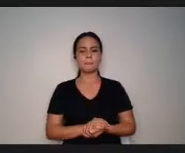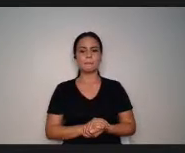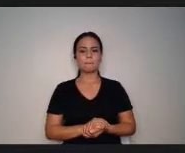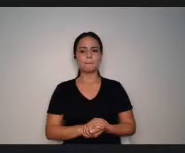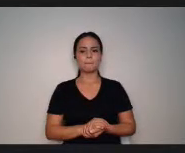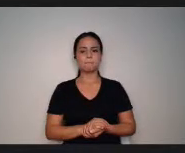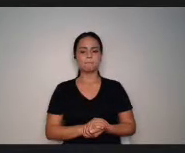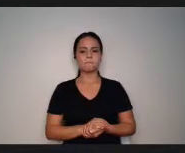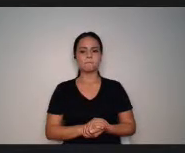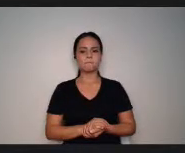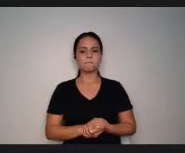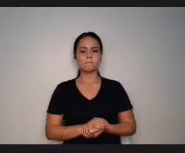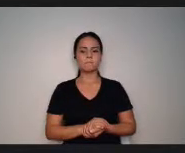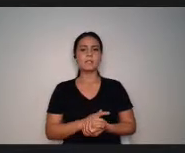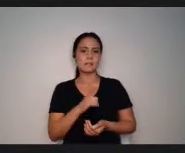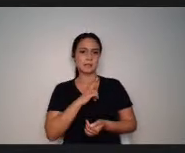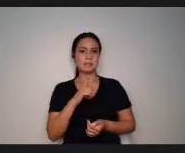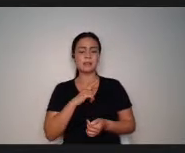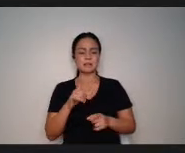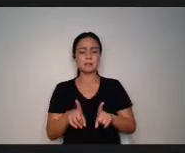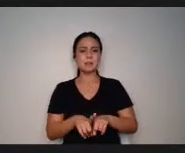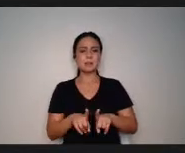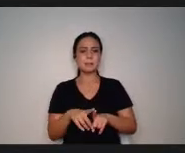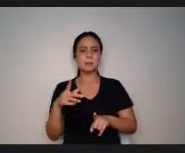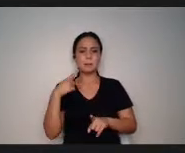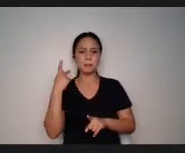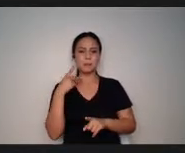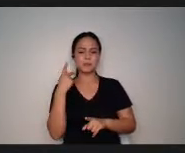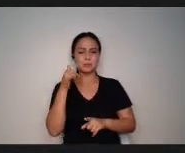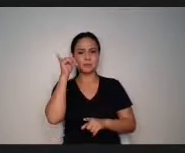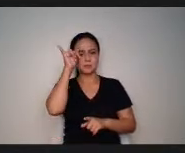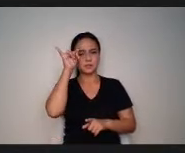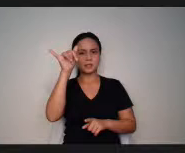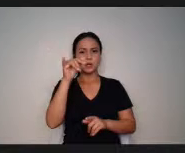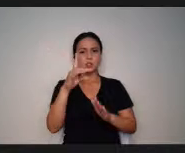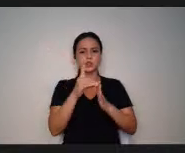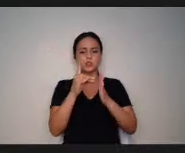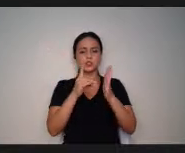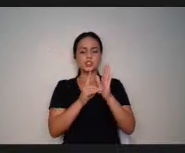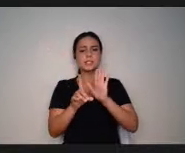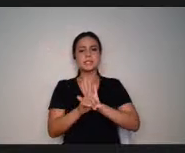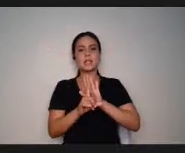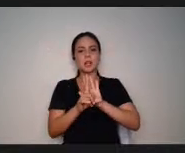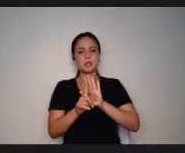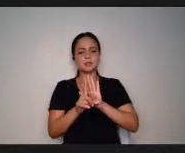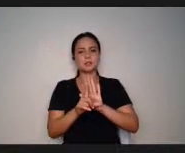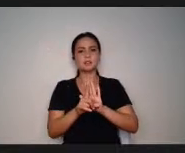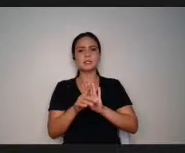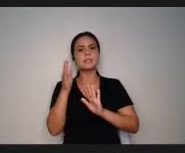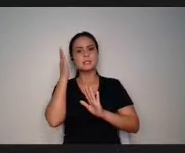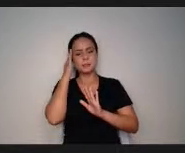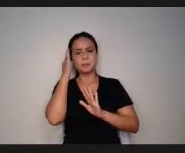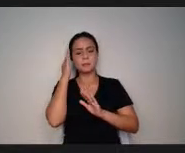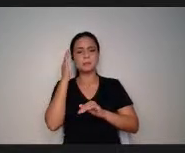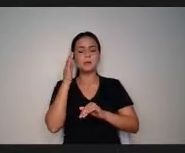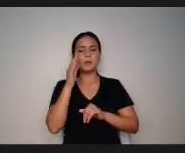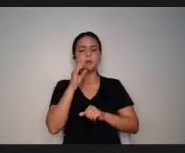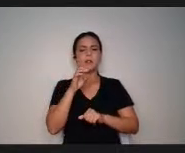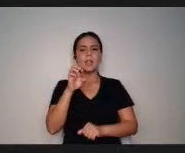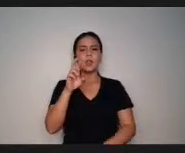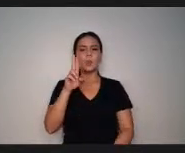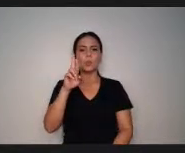prevention policies, guidelines, and standards and laws. We know in Europe, the EU OSHA has guidelines